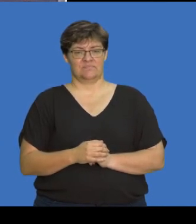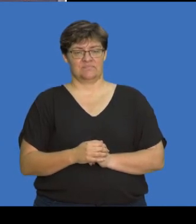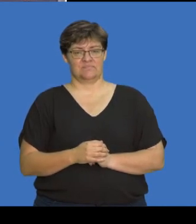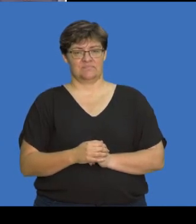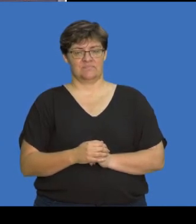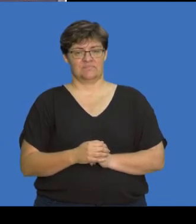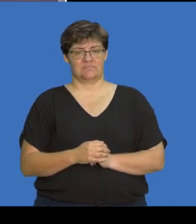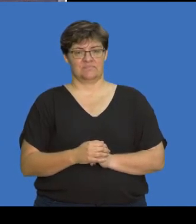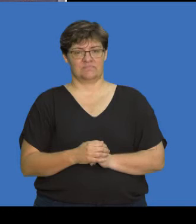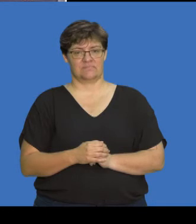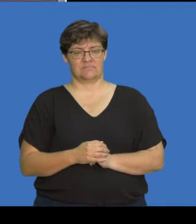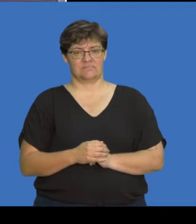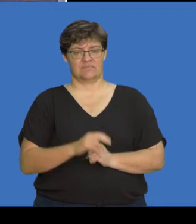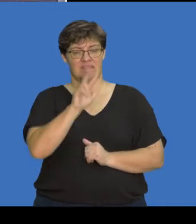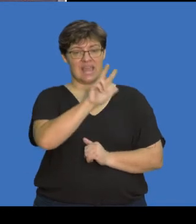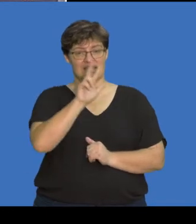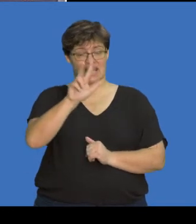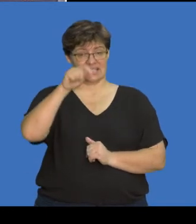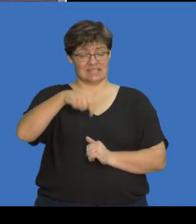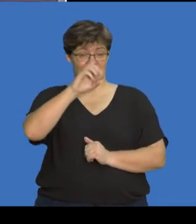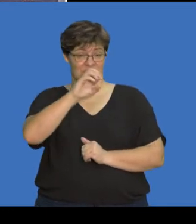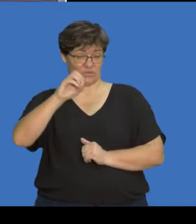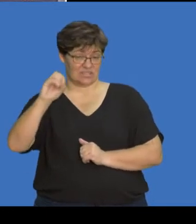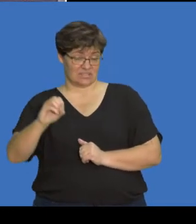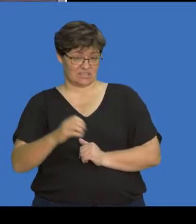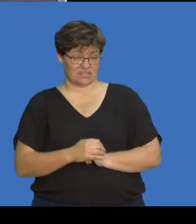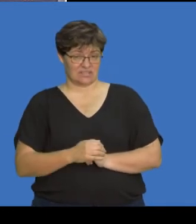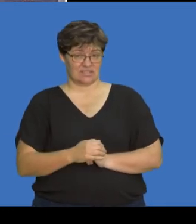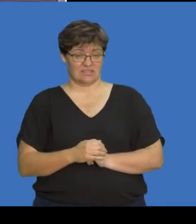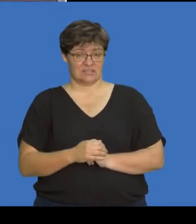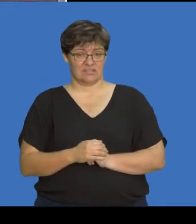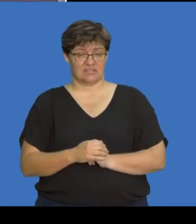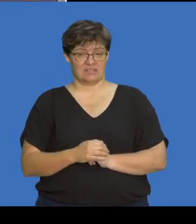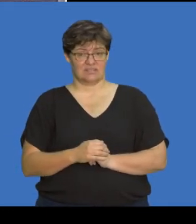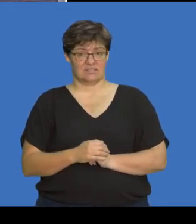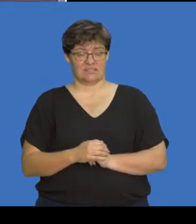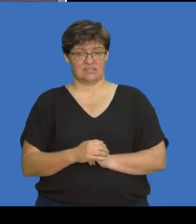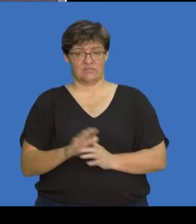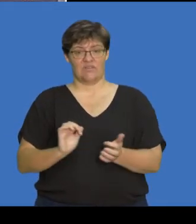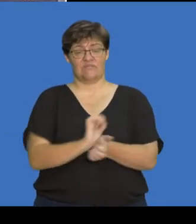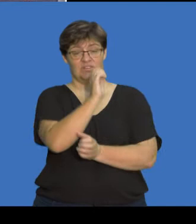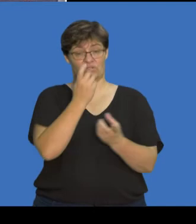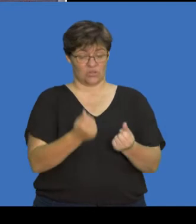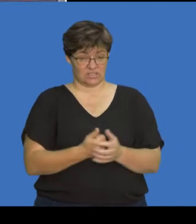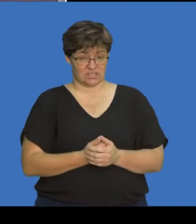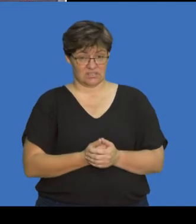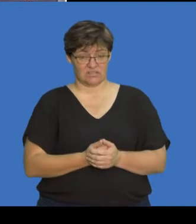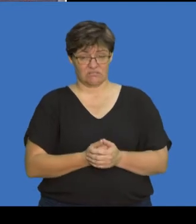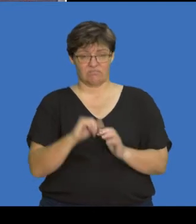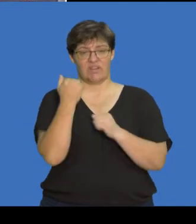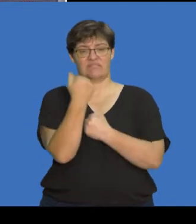let's put it there. We got the 88,000 as our fixed cost for